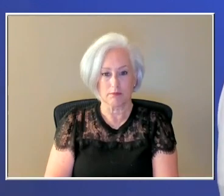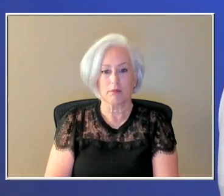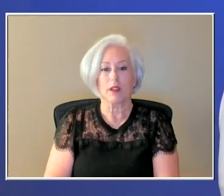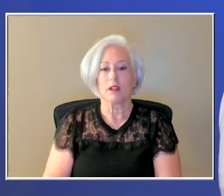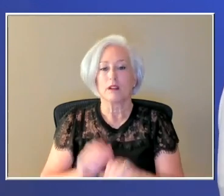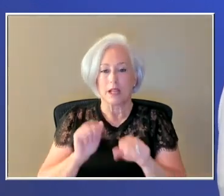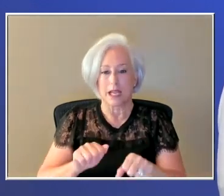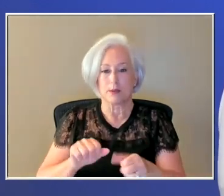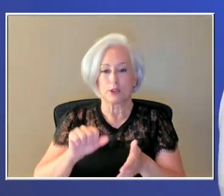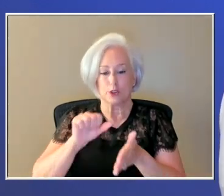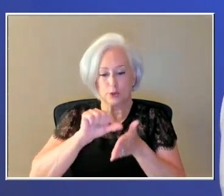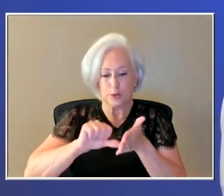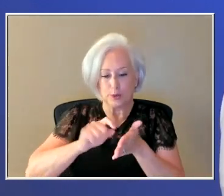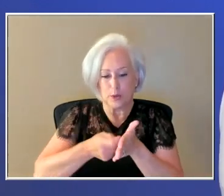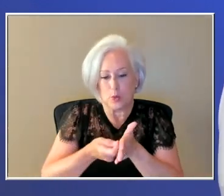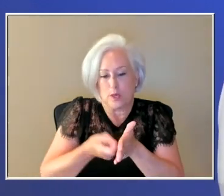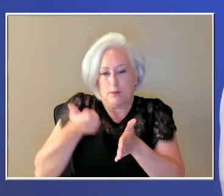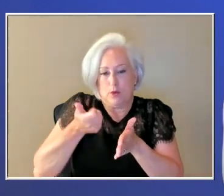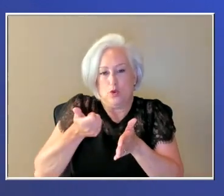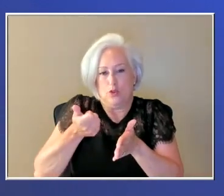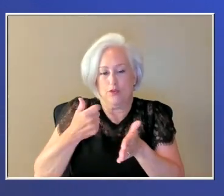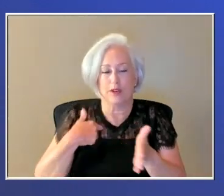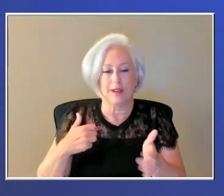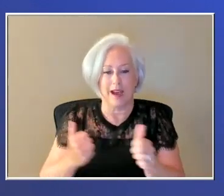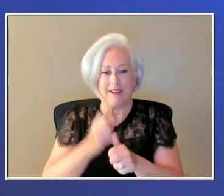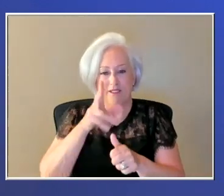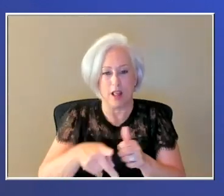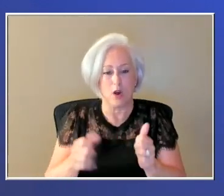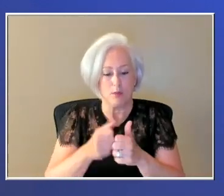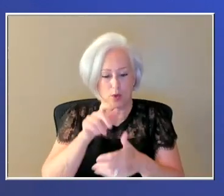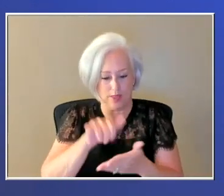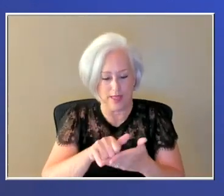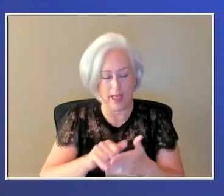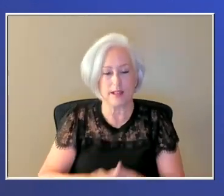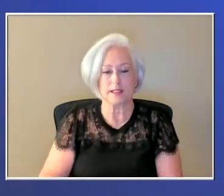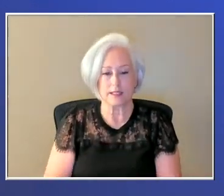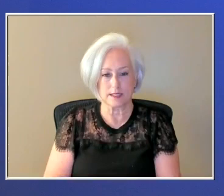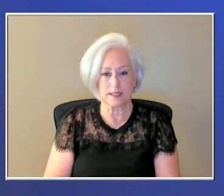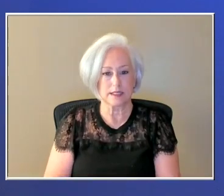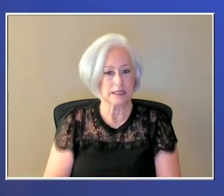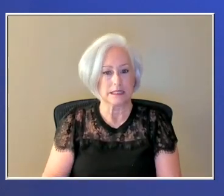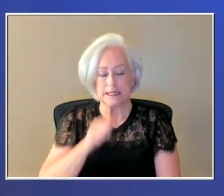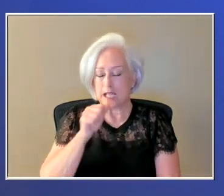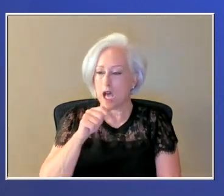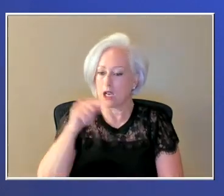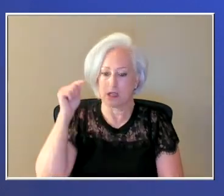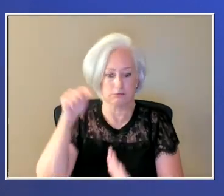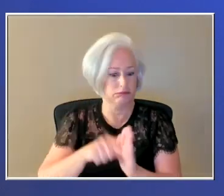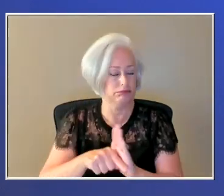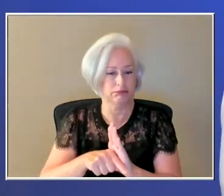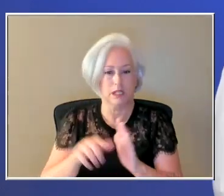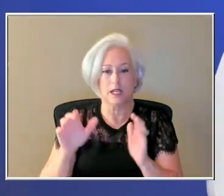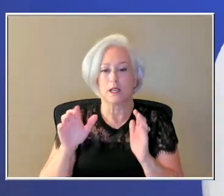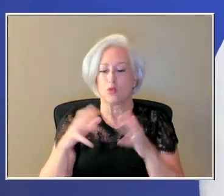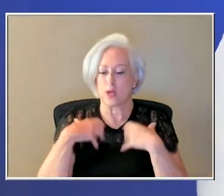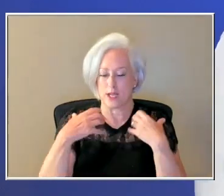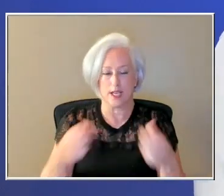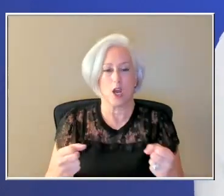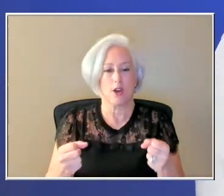then I do follow-ups with that, so not nearly as extensive recovery